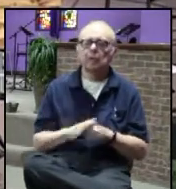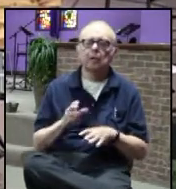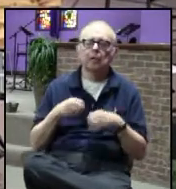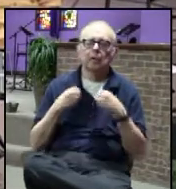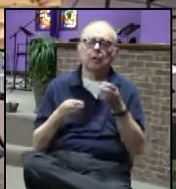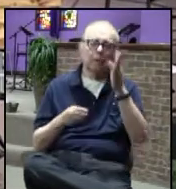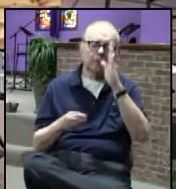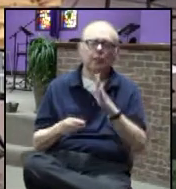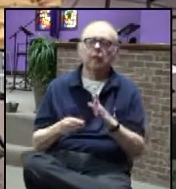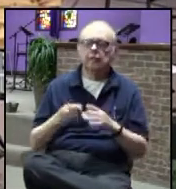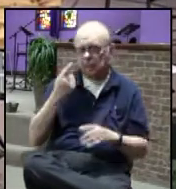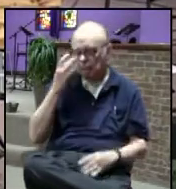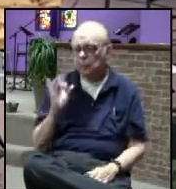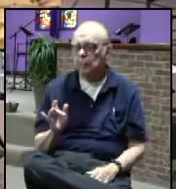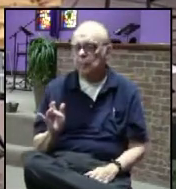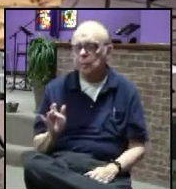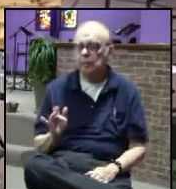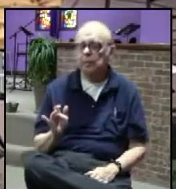give God a quarter.